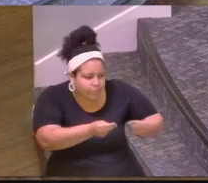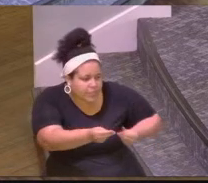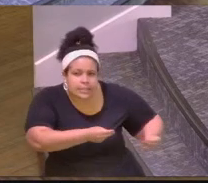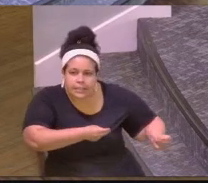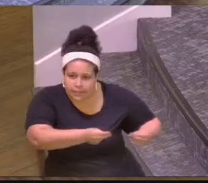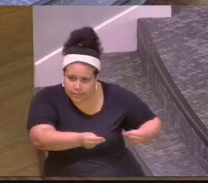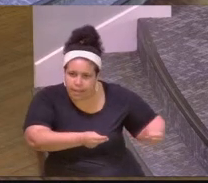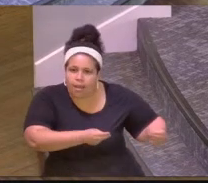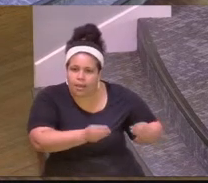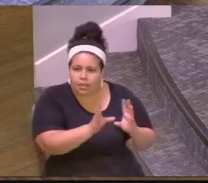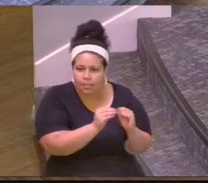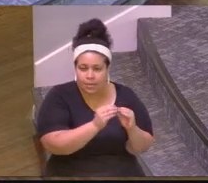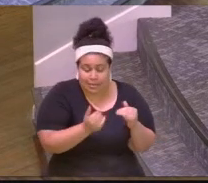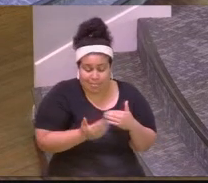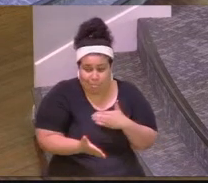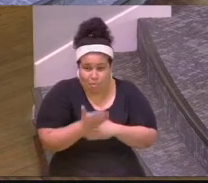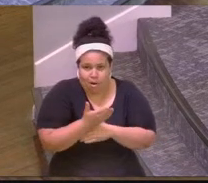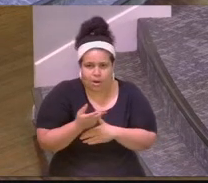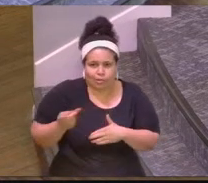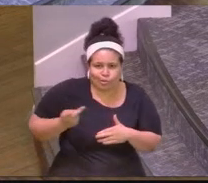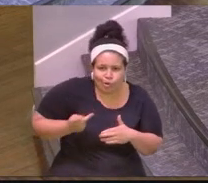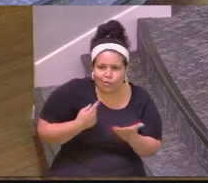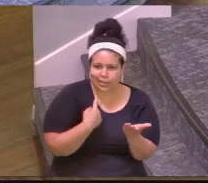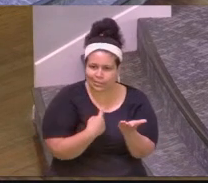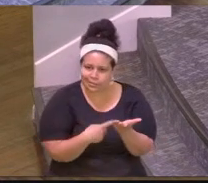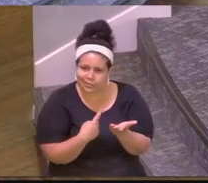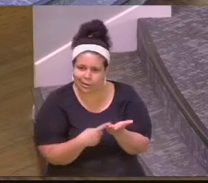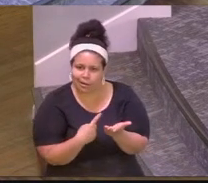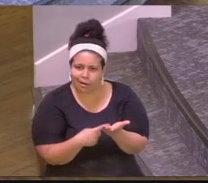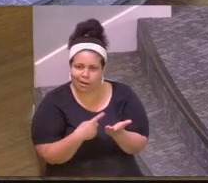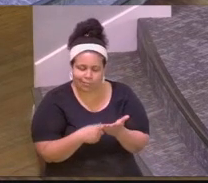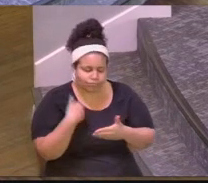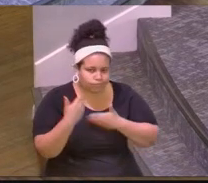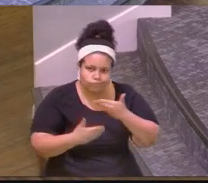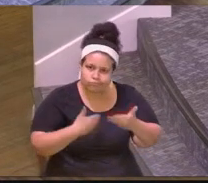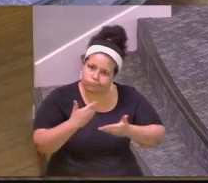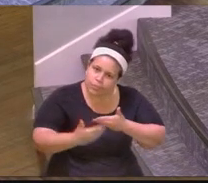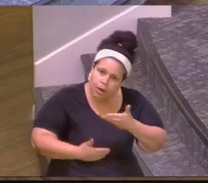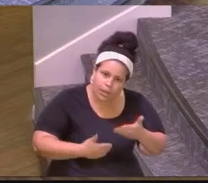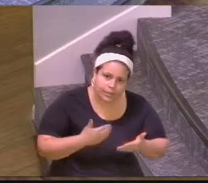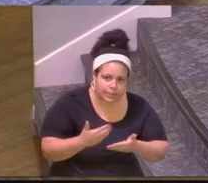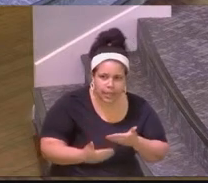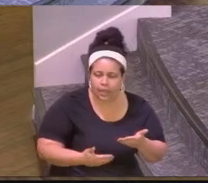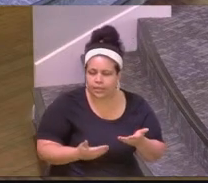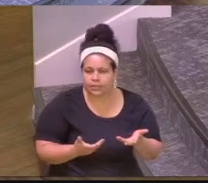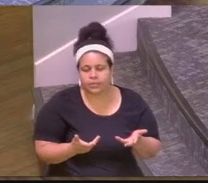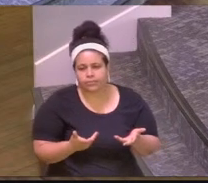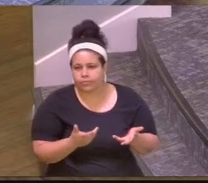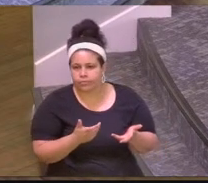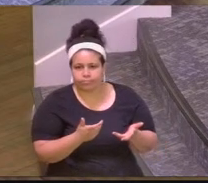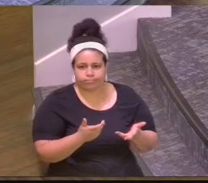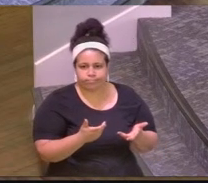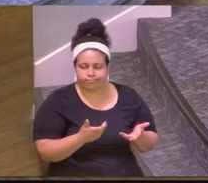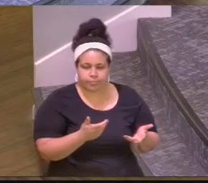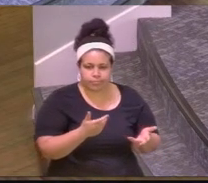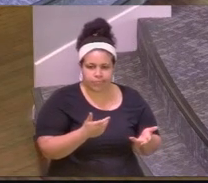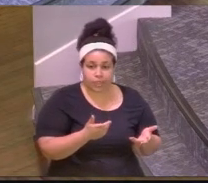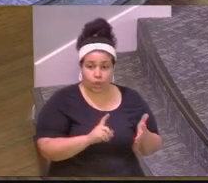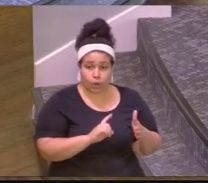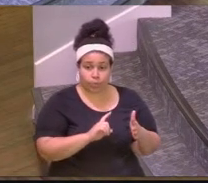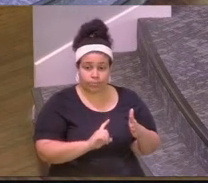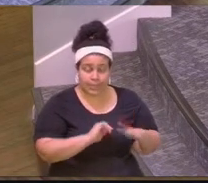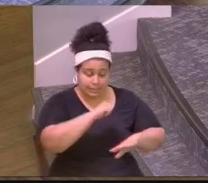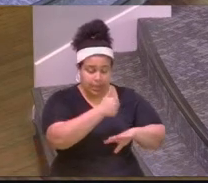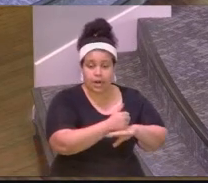Gant earlier this morning, and we talked about a process for having board members who are